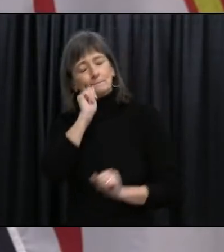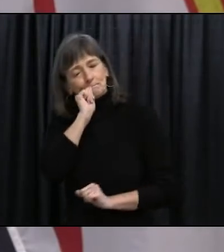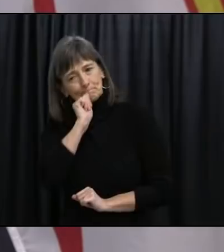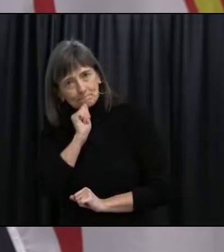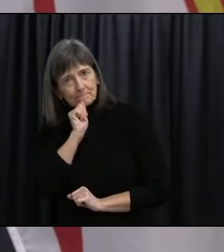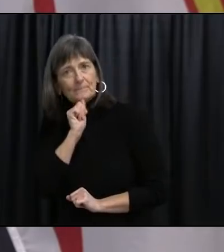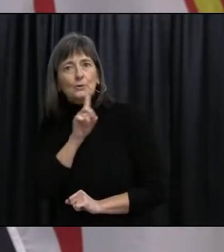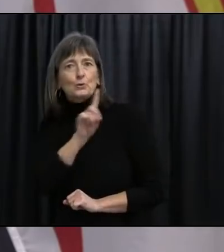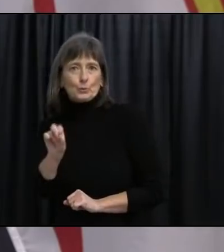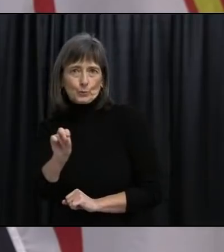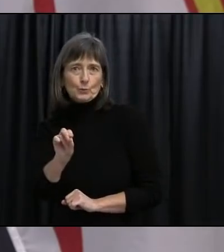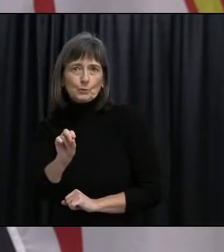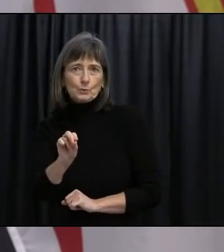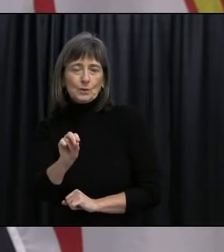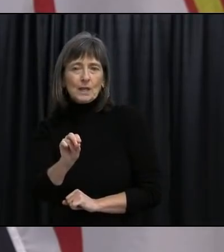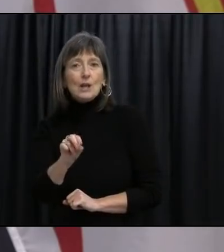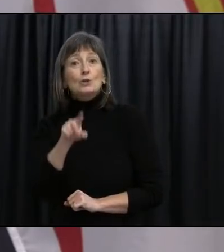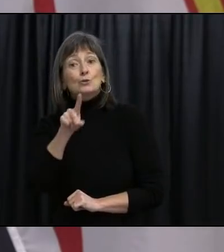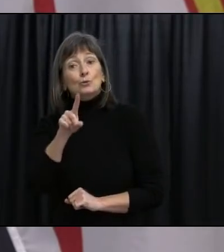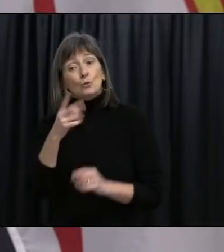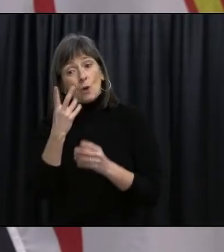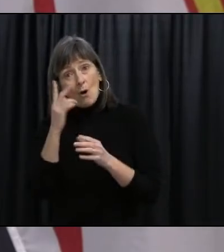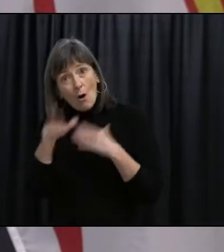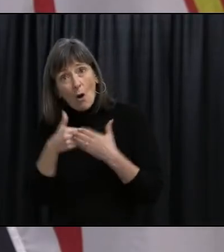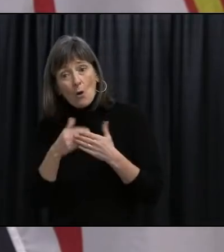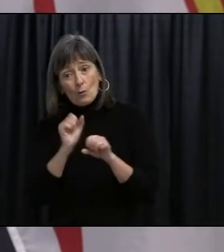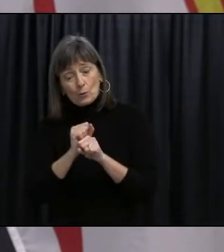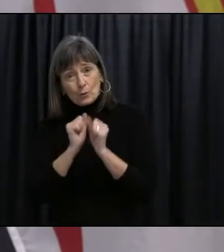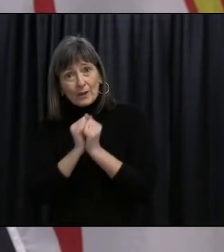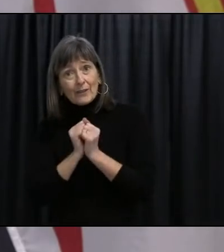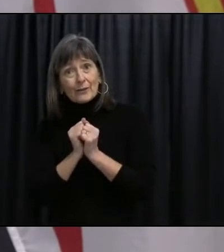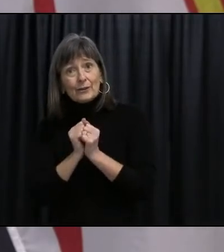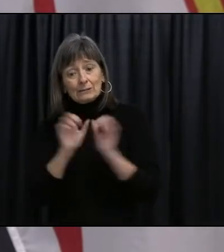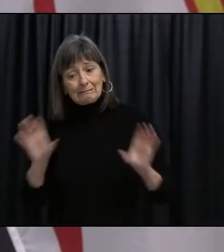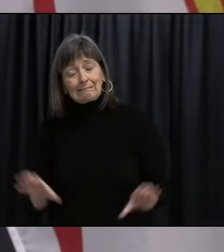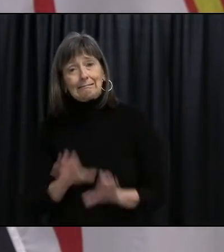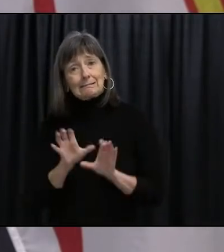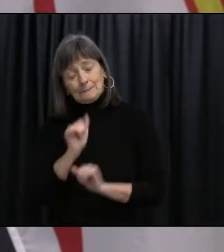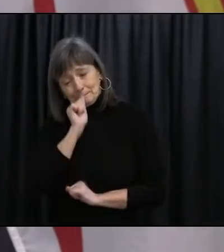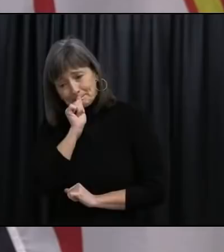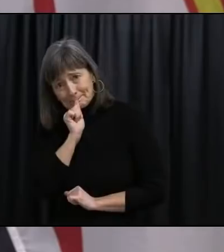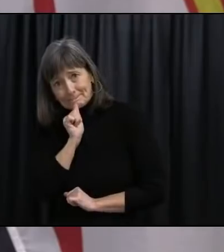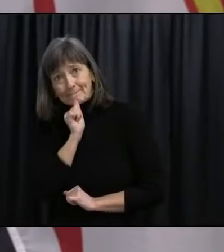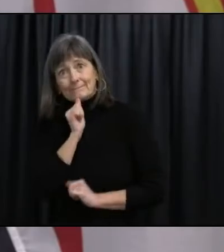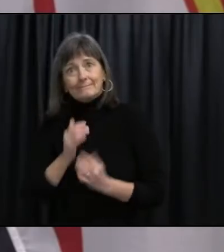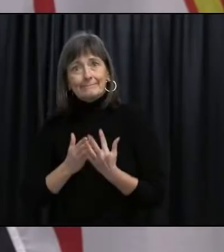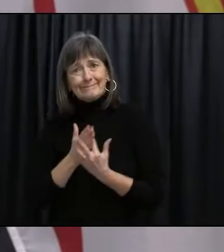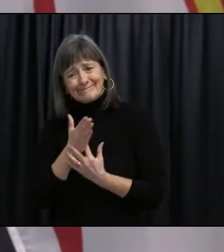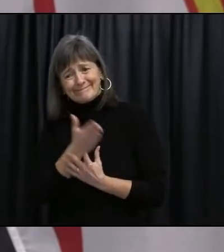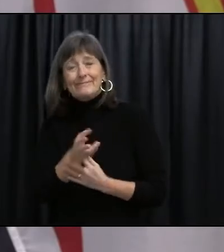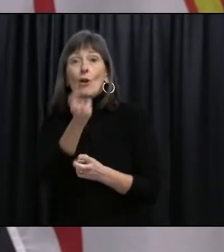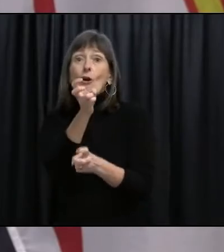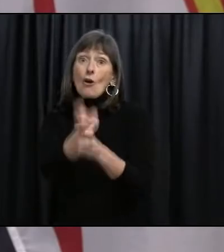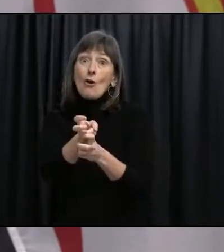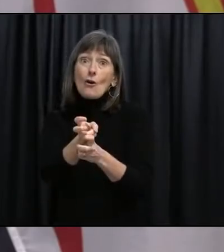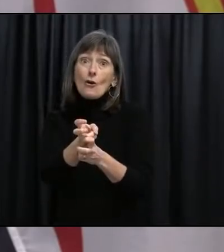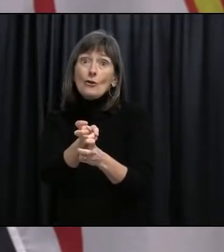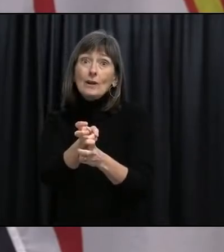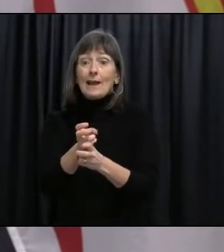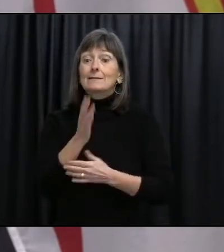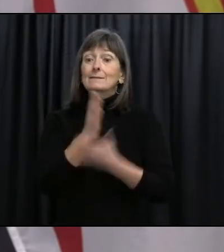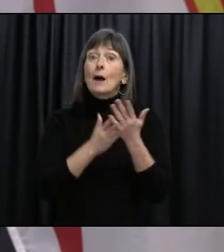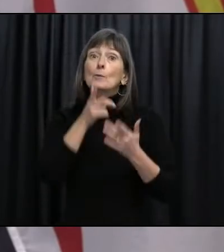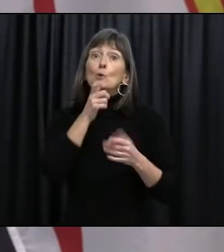province is due to our collective efforts and perseverance, and I know it has not been easy. In fact, it has been very difficult for many who make their living away from